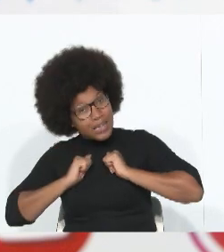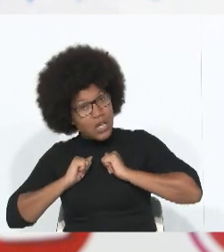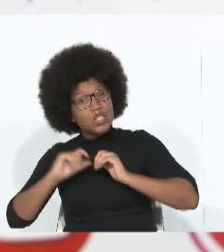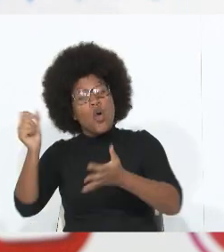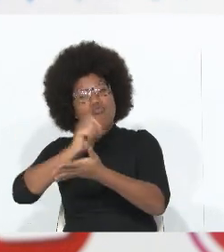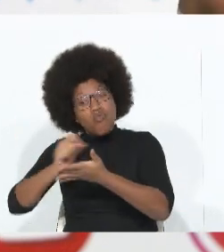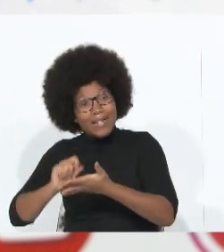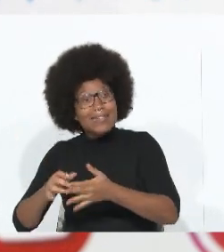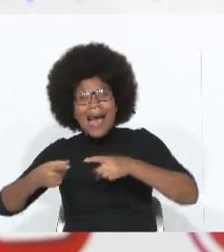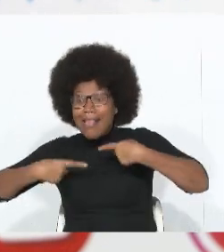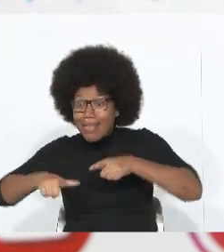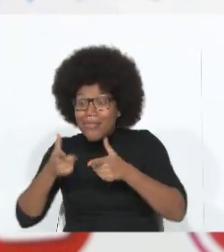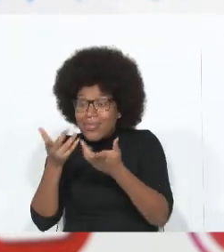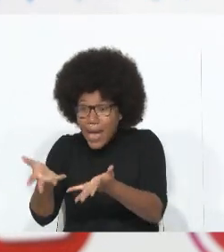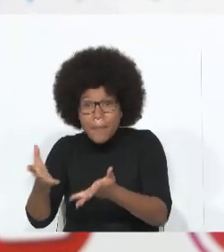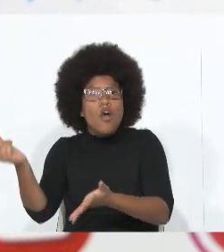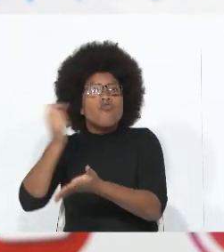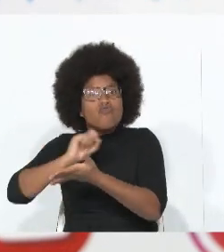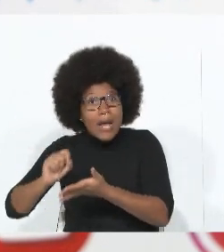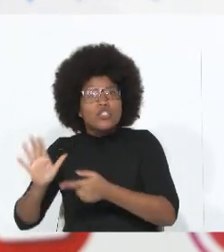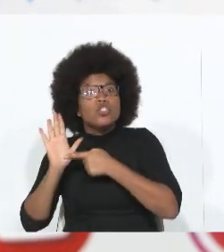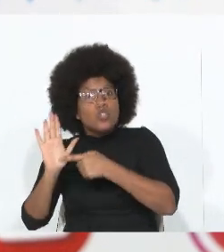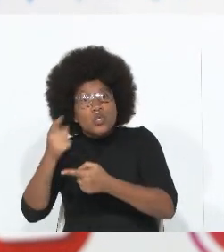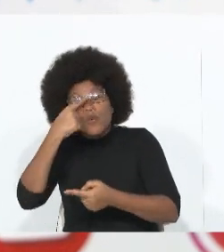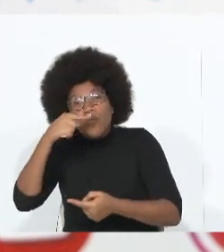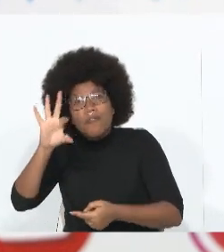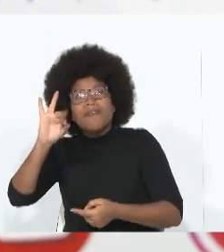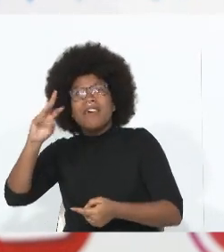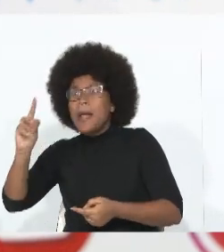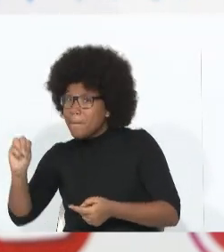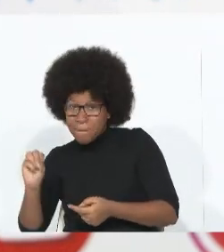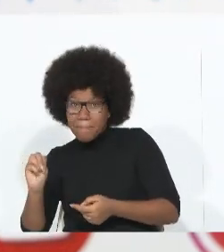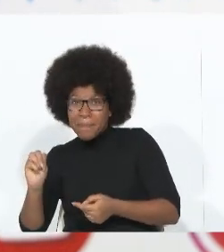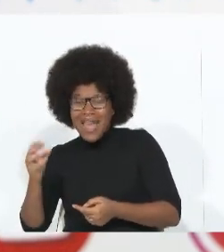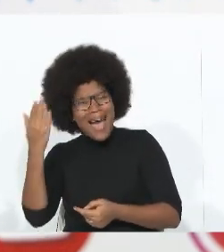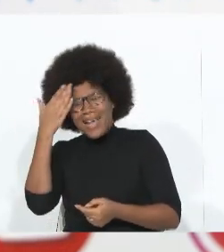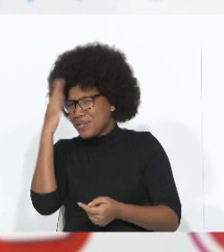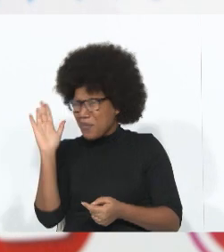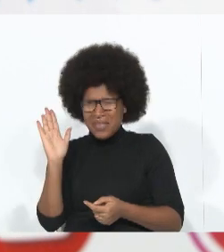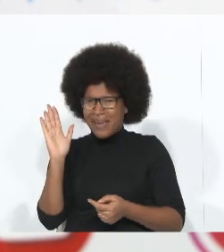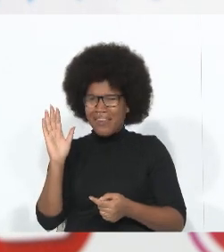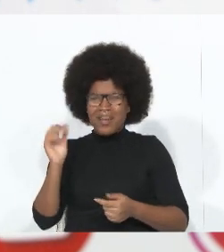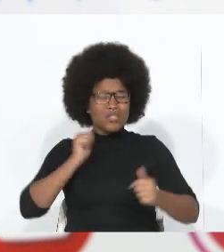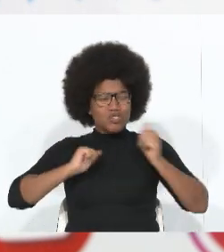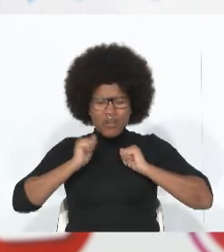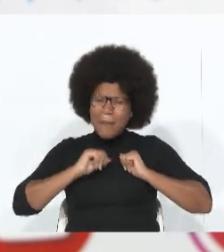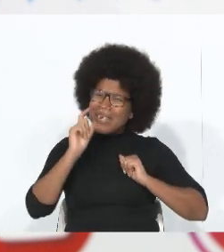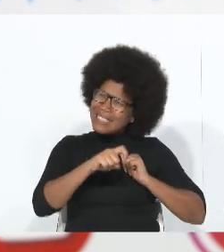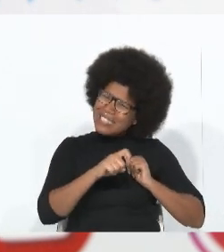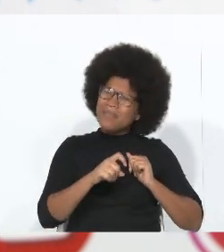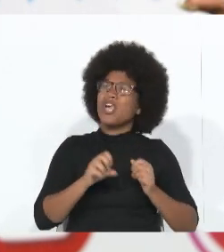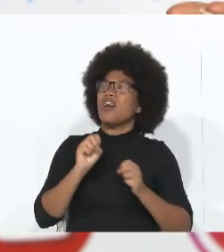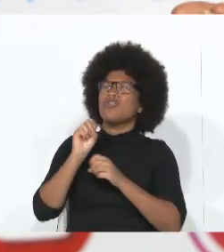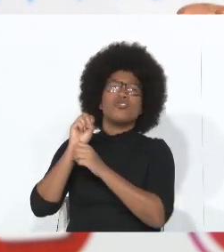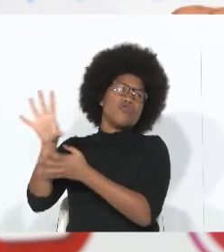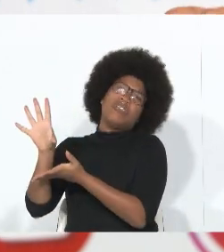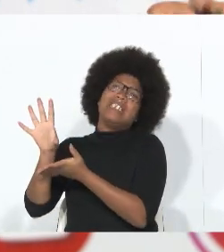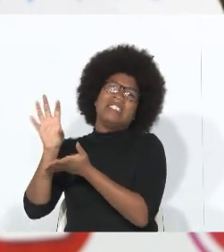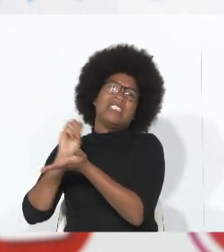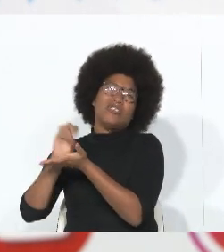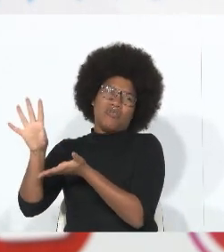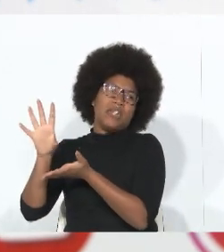let them write stuff for film. And but I think theater don't necessarily have to be on screen. I mean, long time we had Play of the